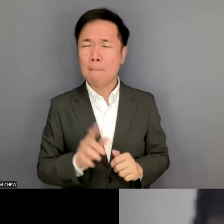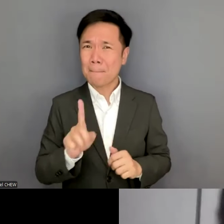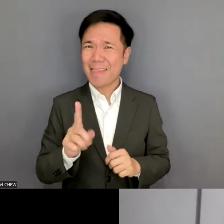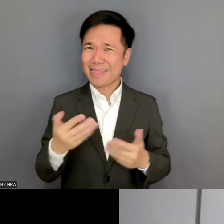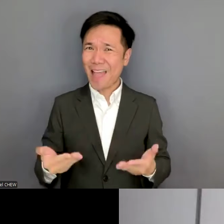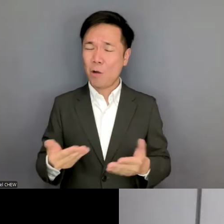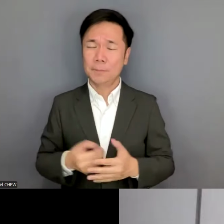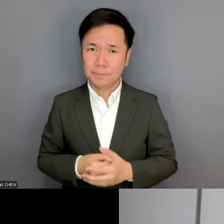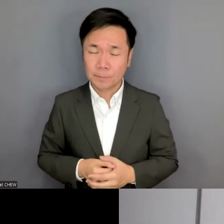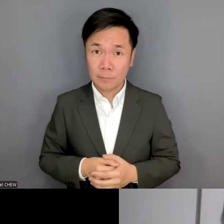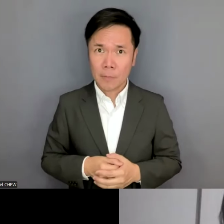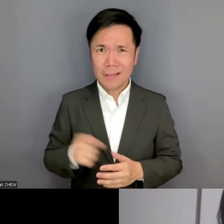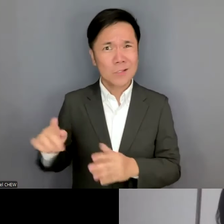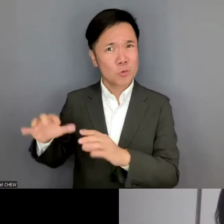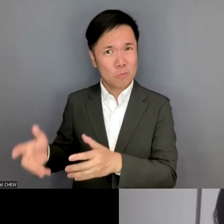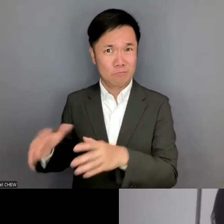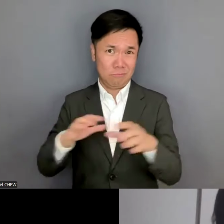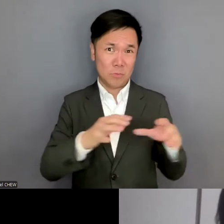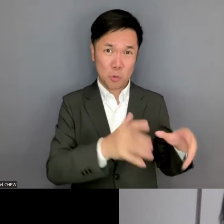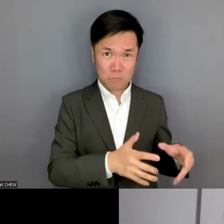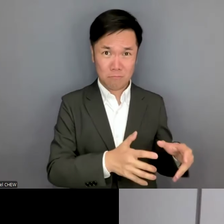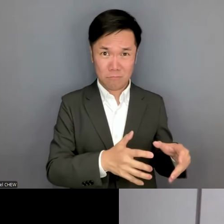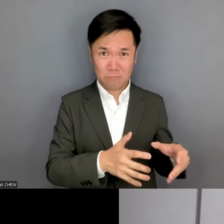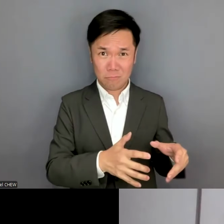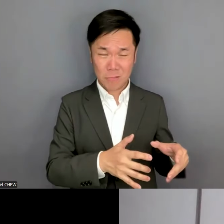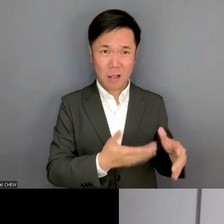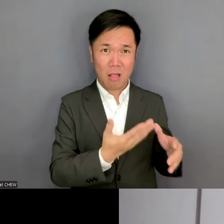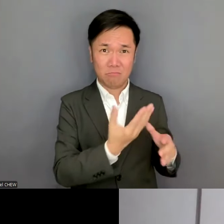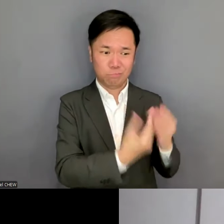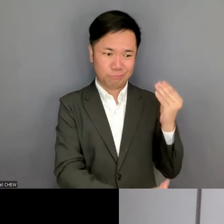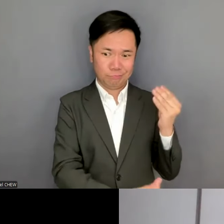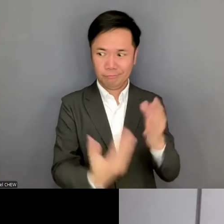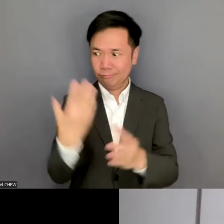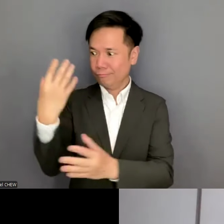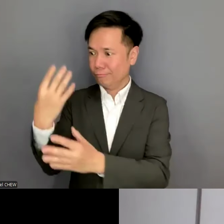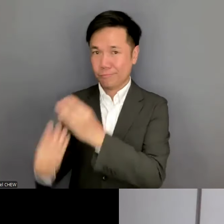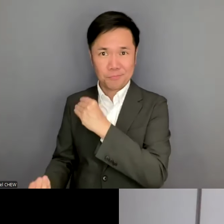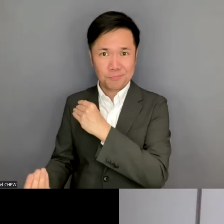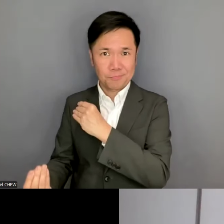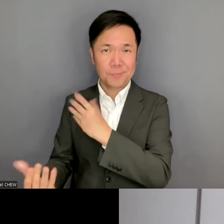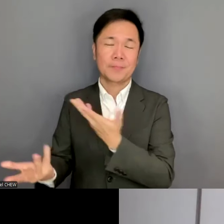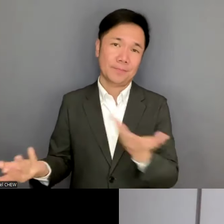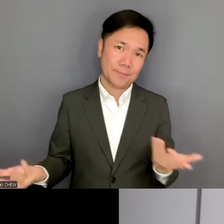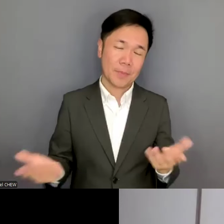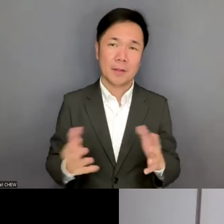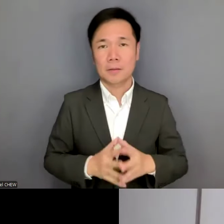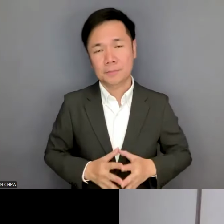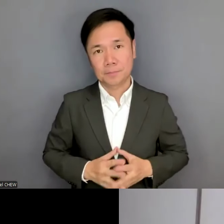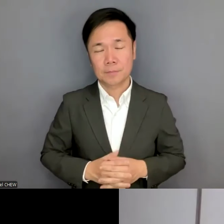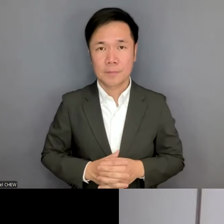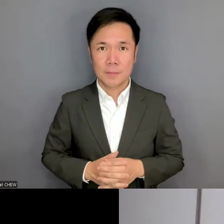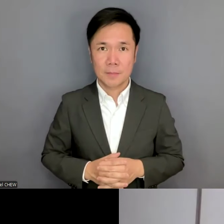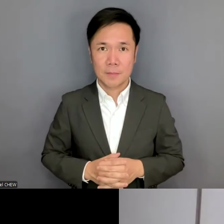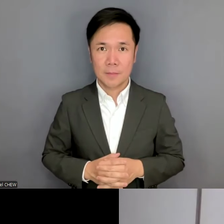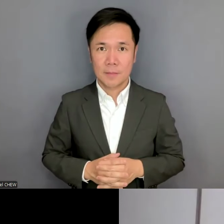does that this group has uno de been los más grandes left desafíos behind. que llevamos One para of el the biggest challenges 2025 y